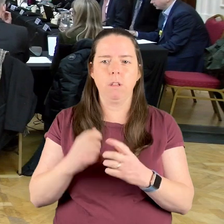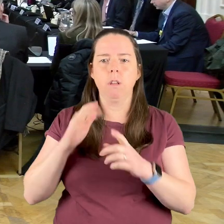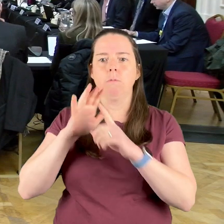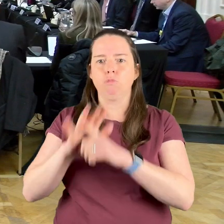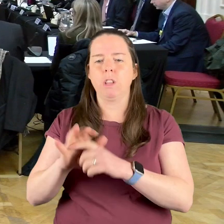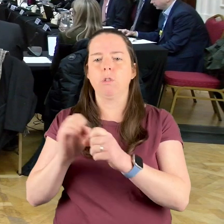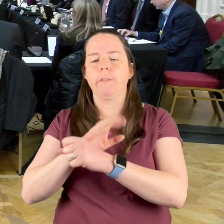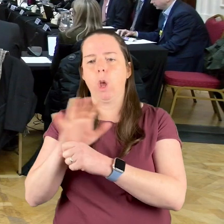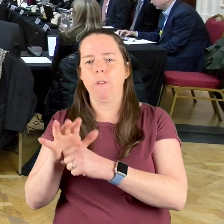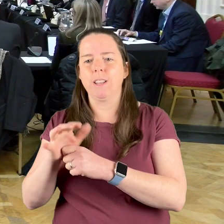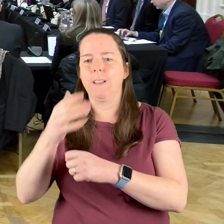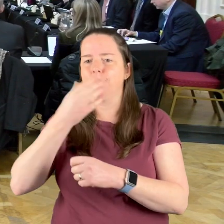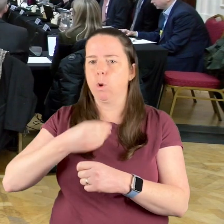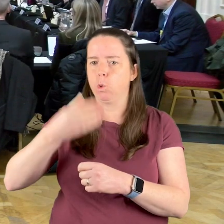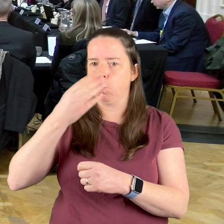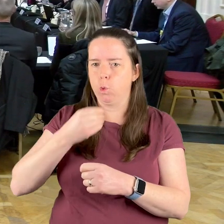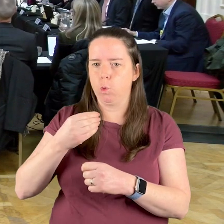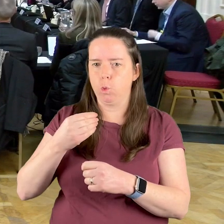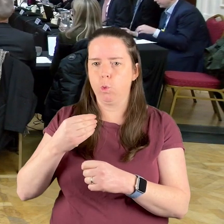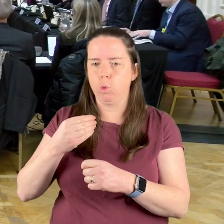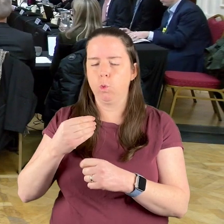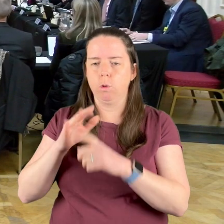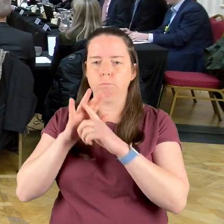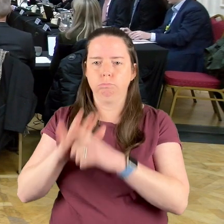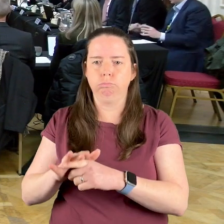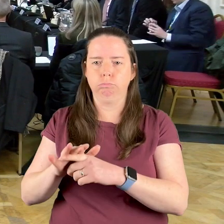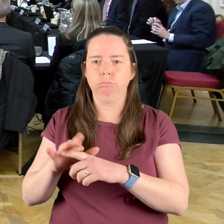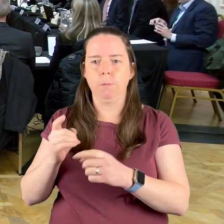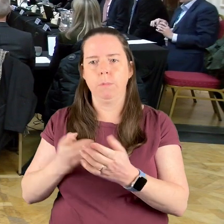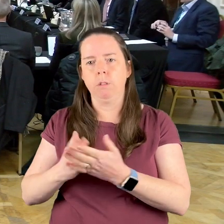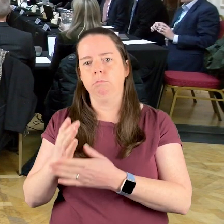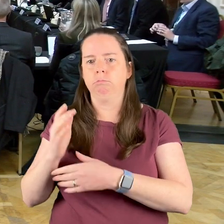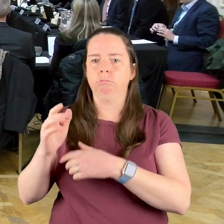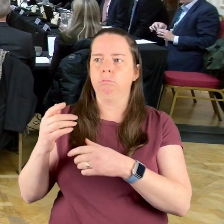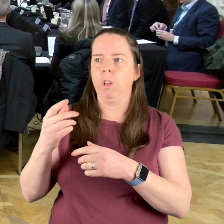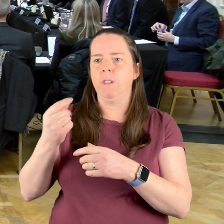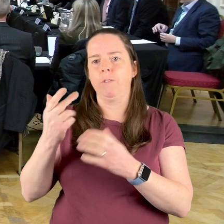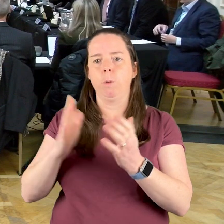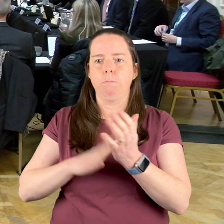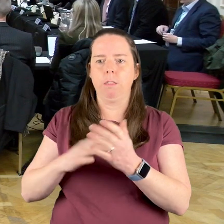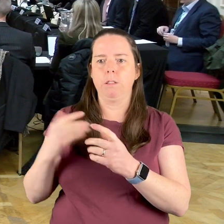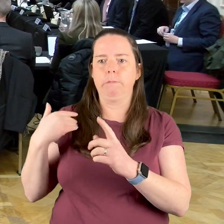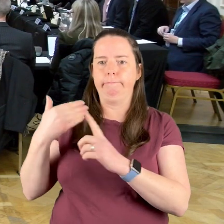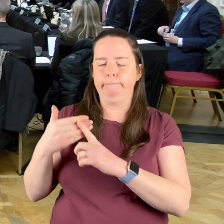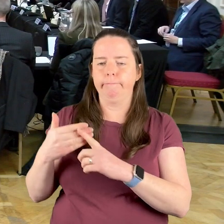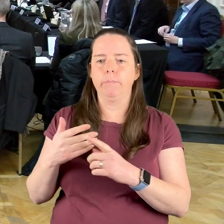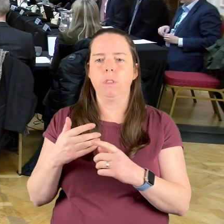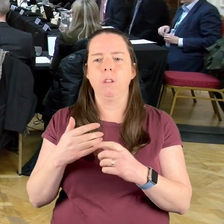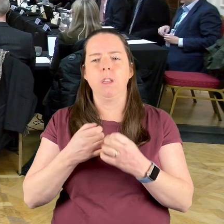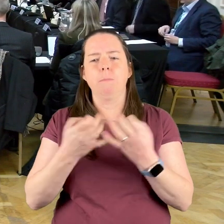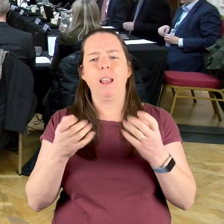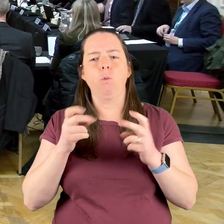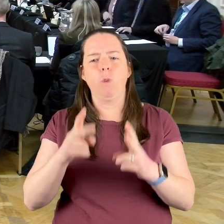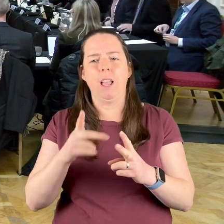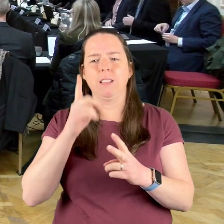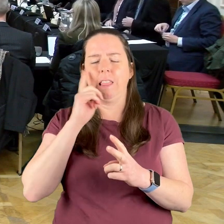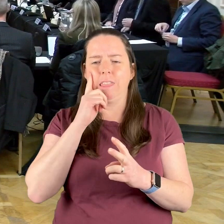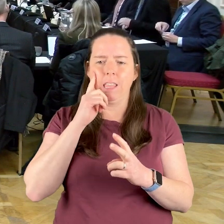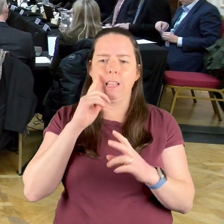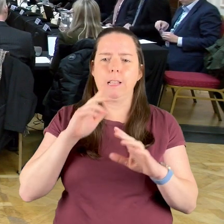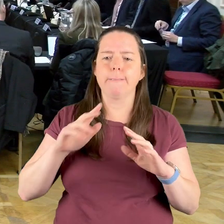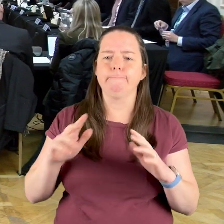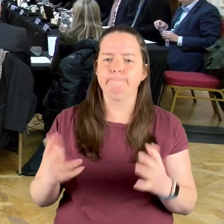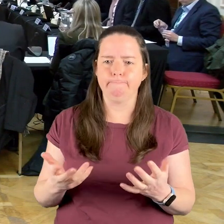and flu that the NHS has been working through over the recent couple of months. In many ways, I